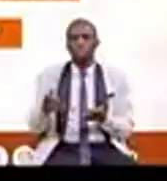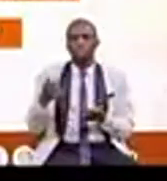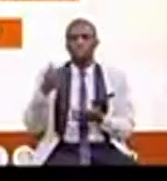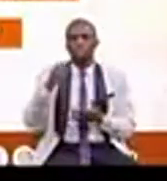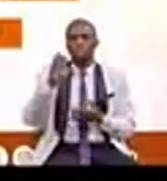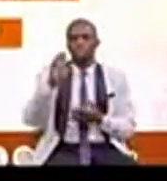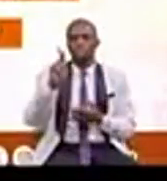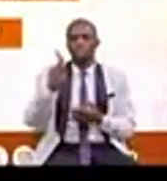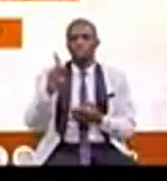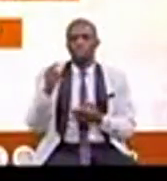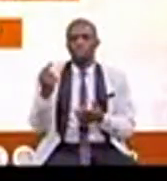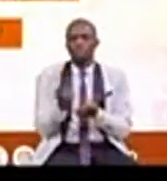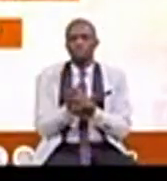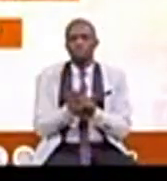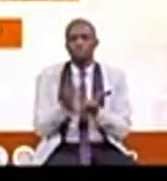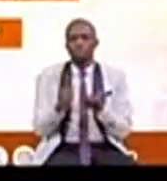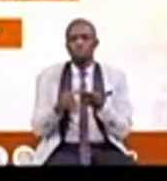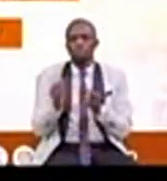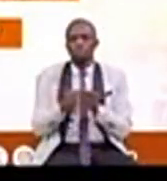creature.